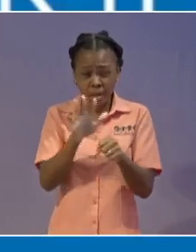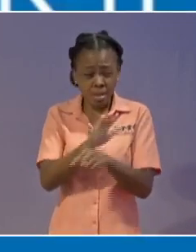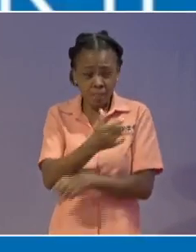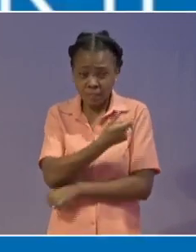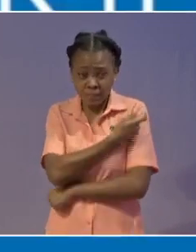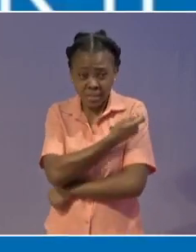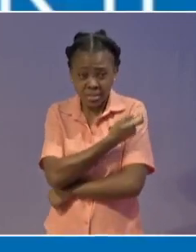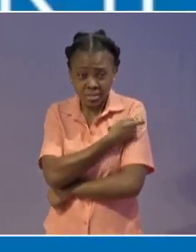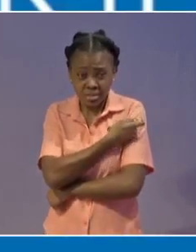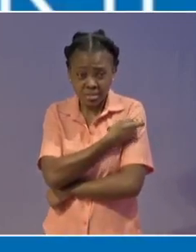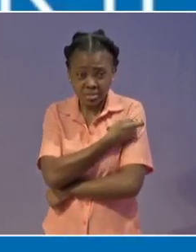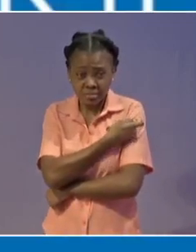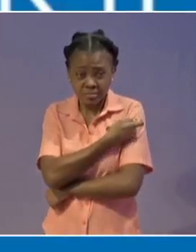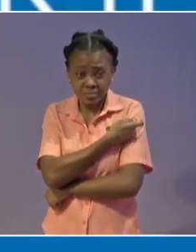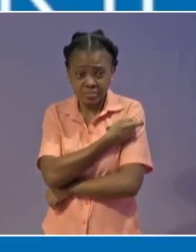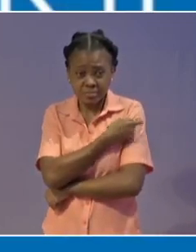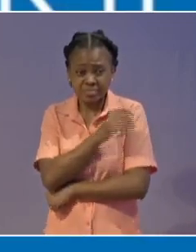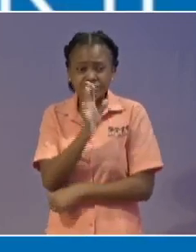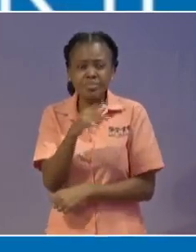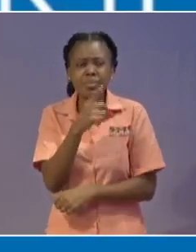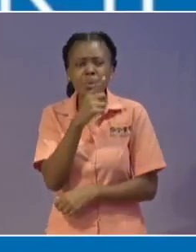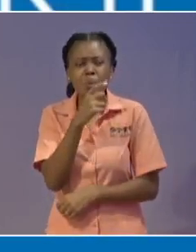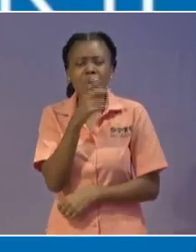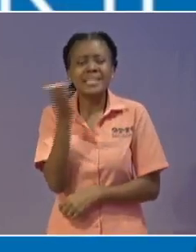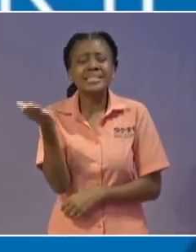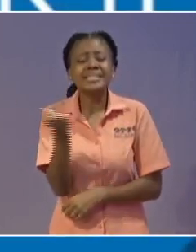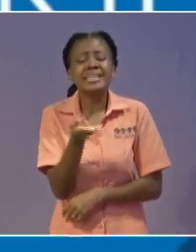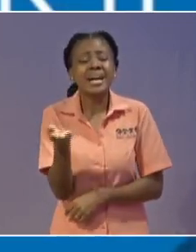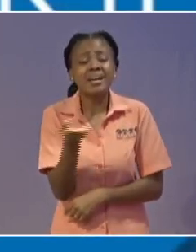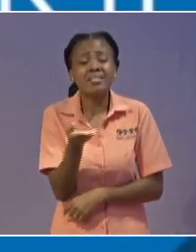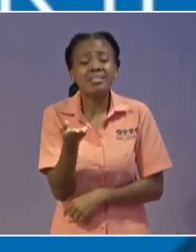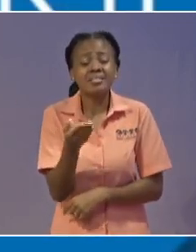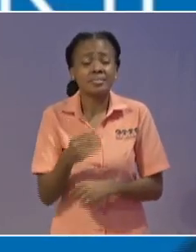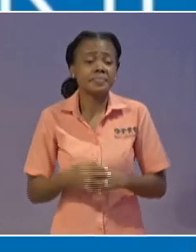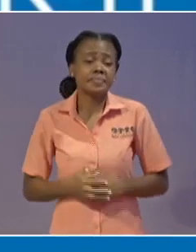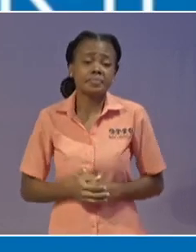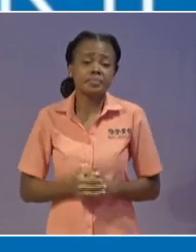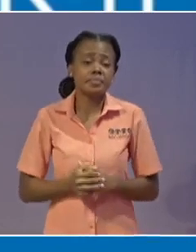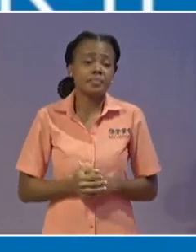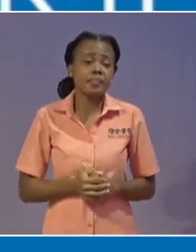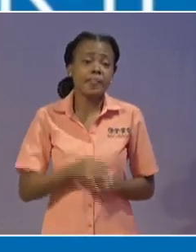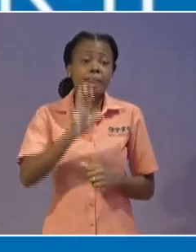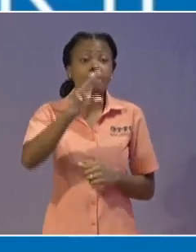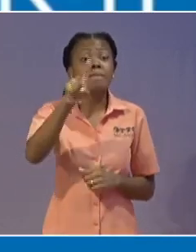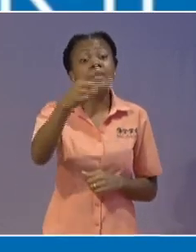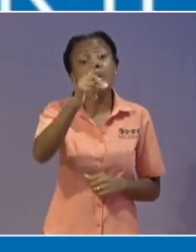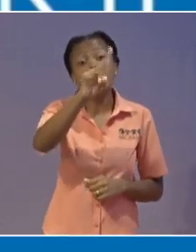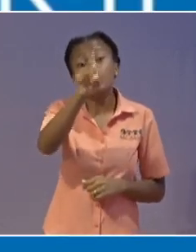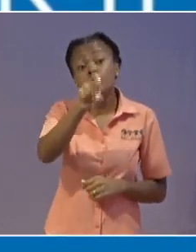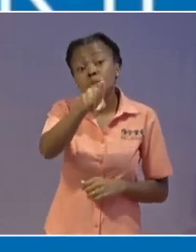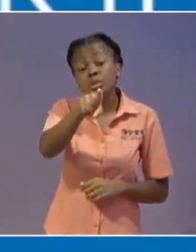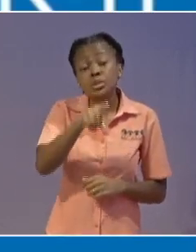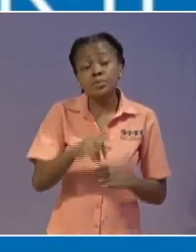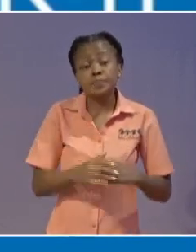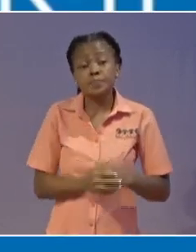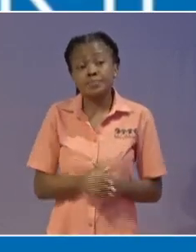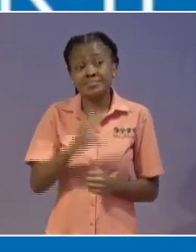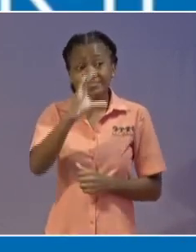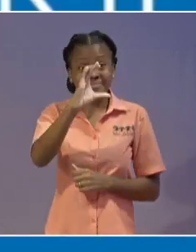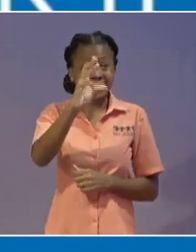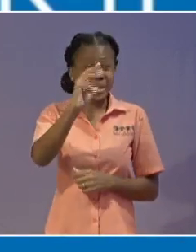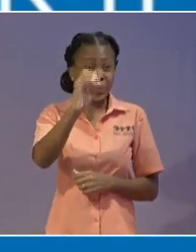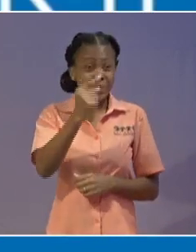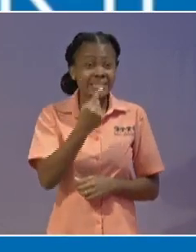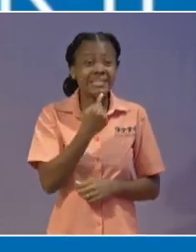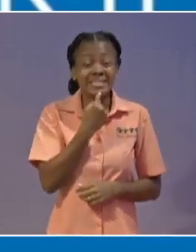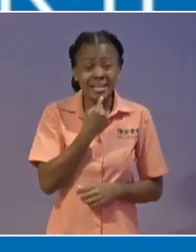passed away. And my second question, the CMO just said that some of these cases with Omicron might be mild and